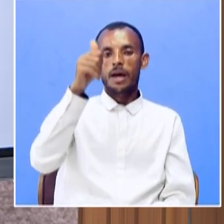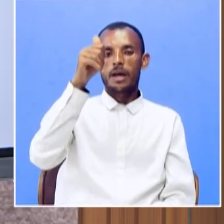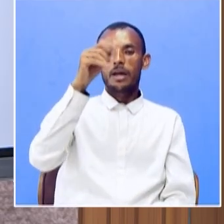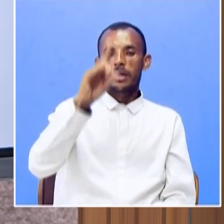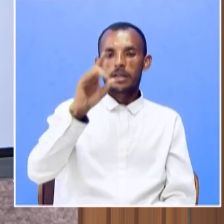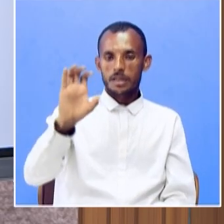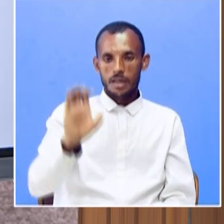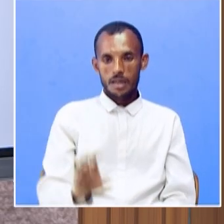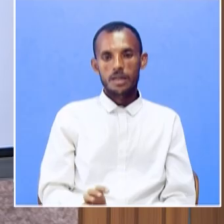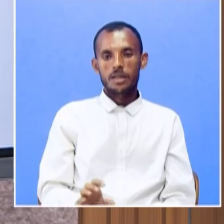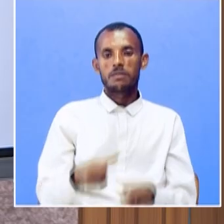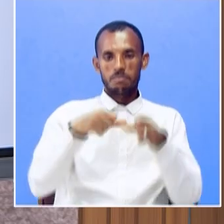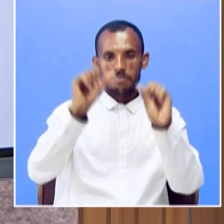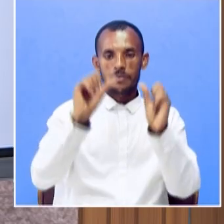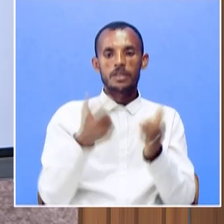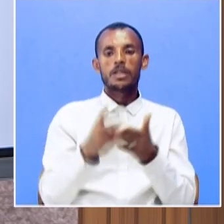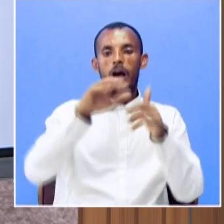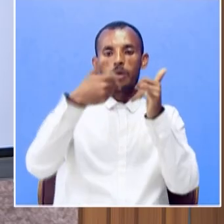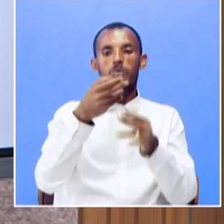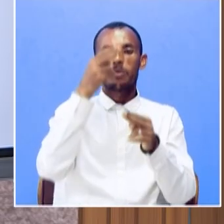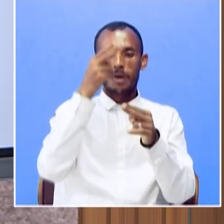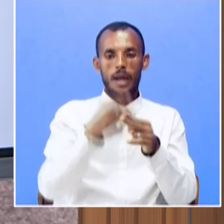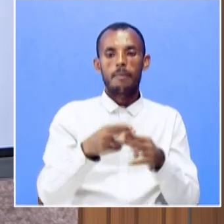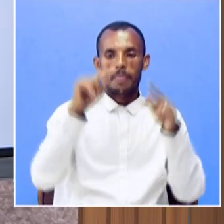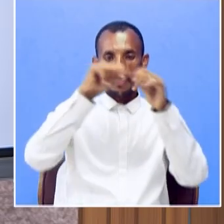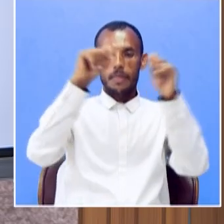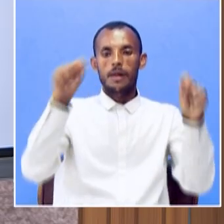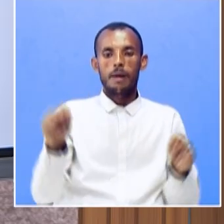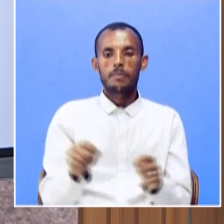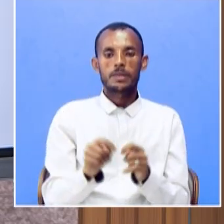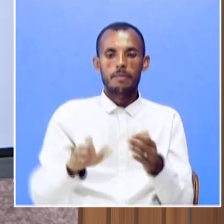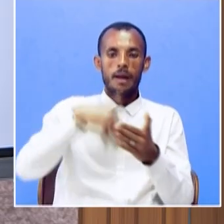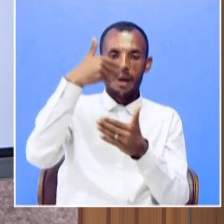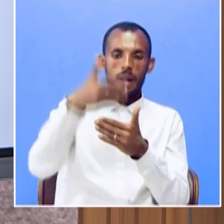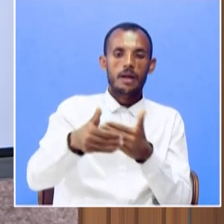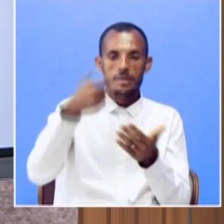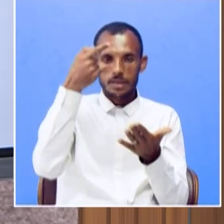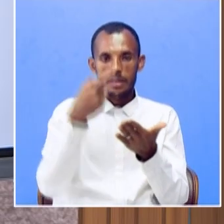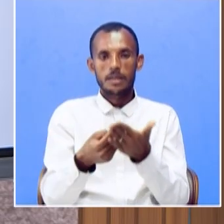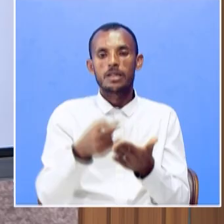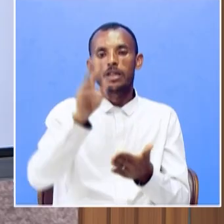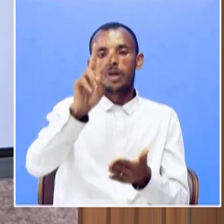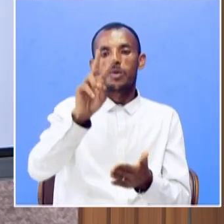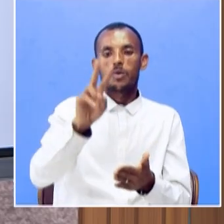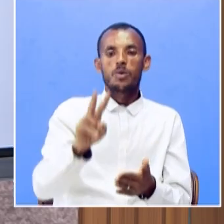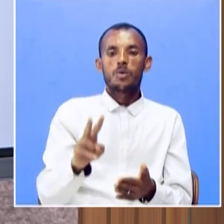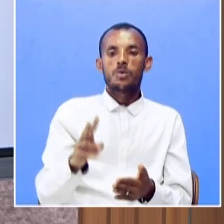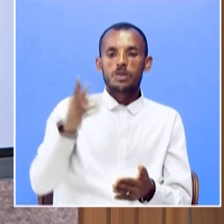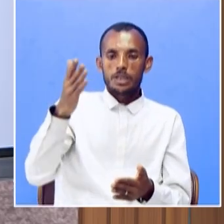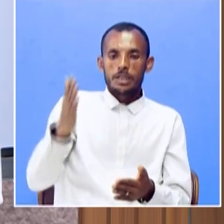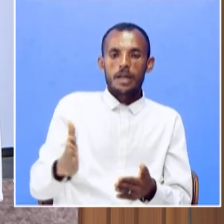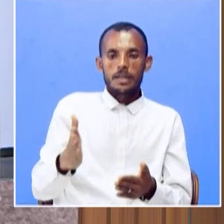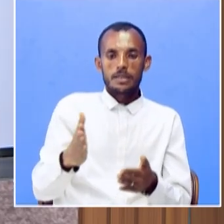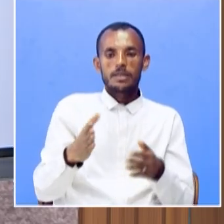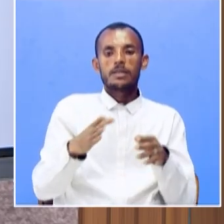on. This is how to name this trapezium. Next, here the two parallel sides